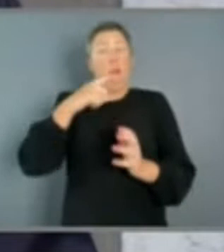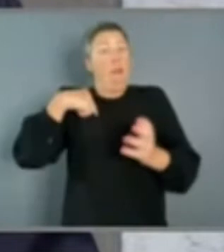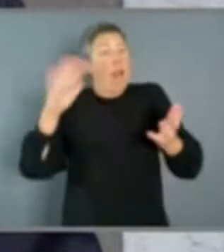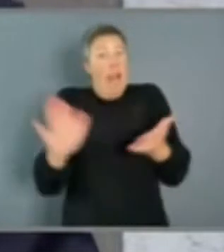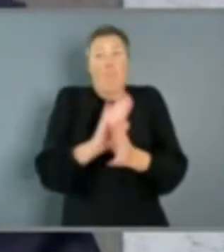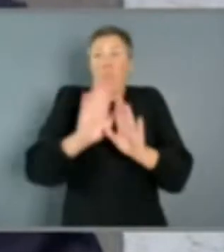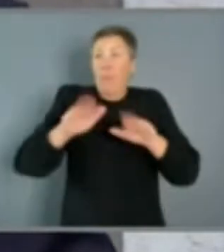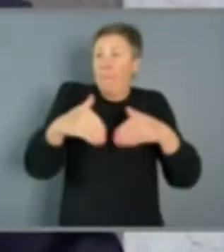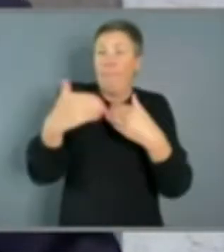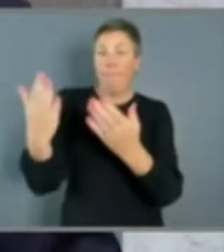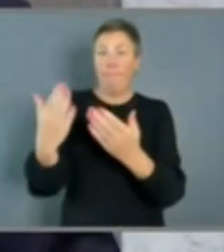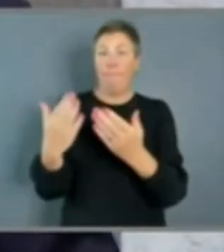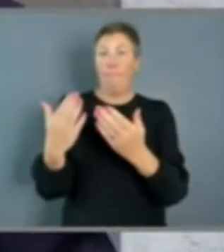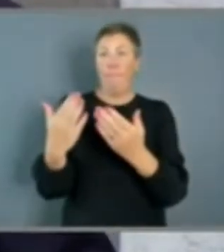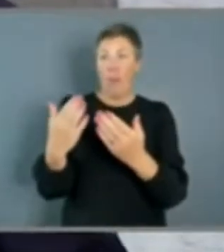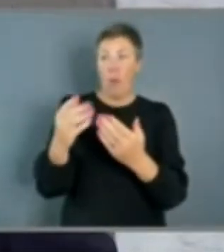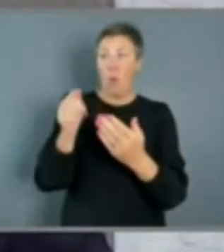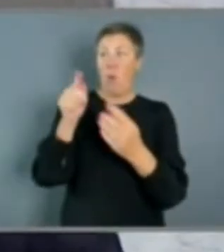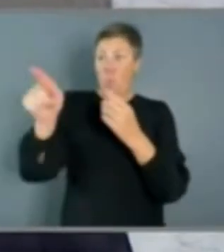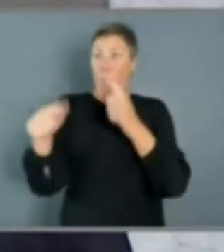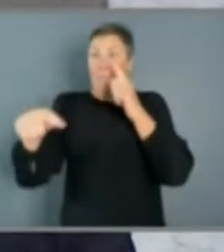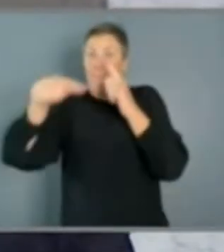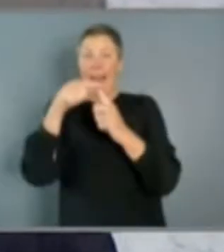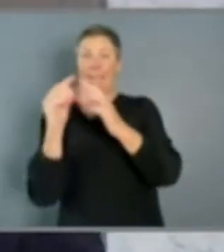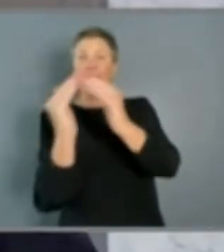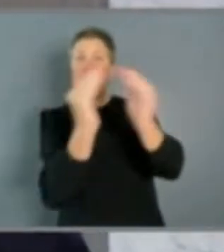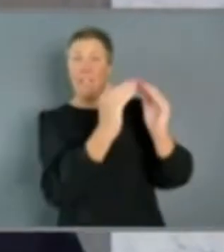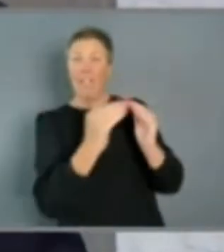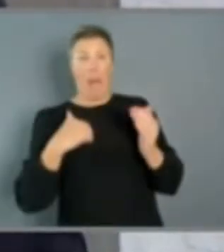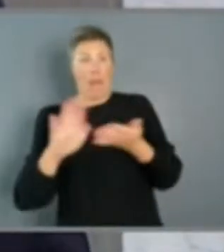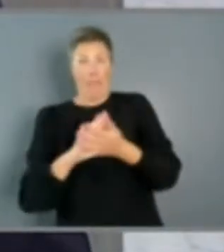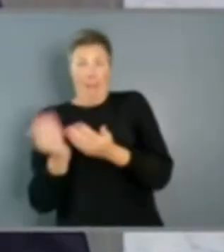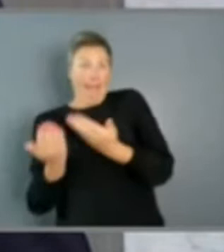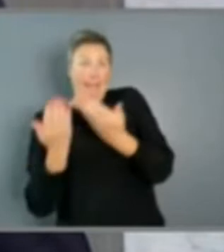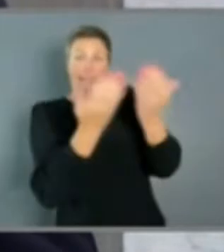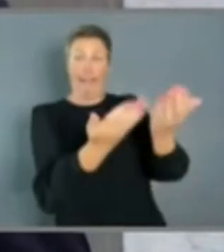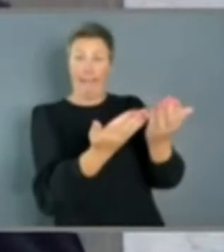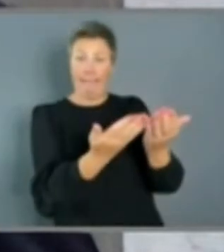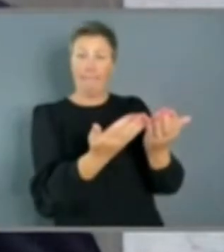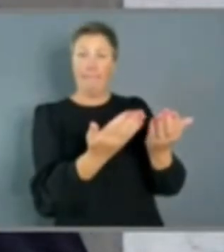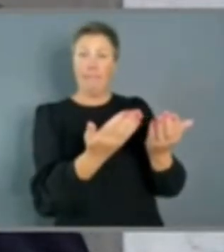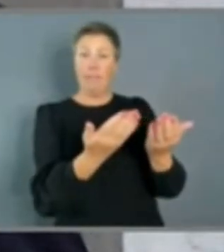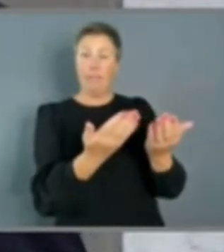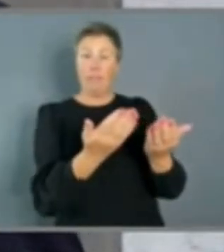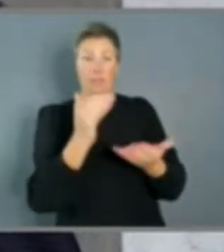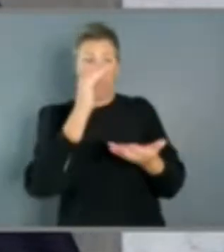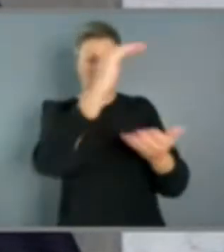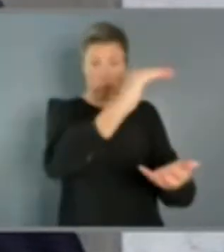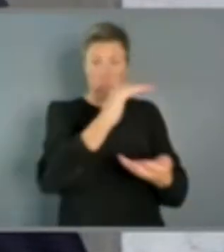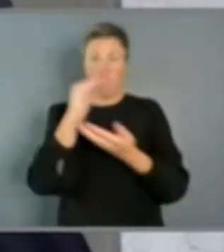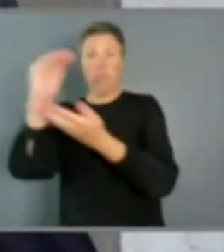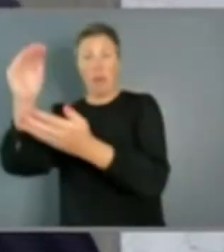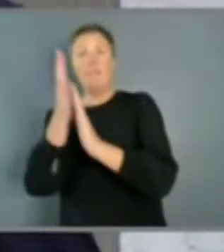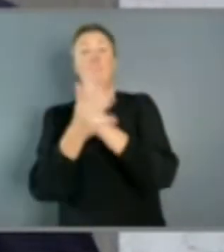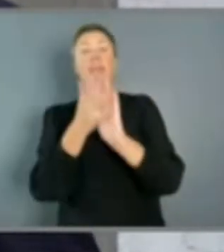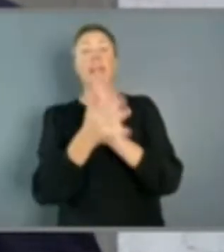other necessities into those villages, which would prevent and remove the need for them to travel to other parts of Papua New Guinea